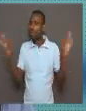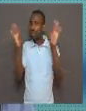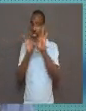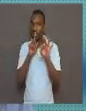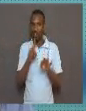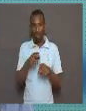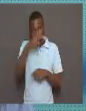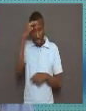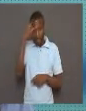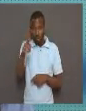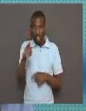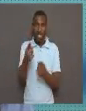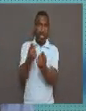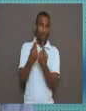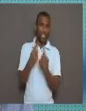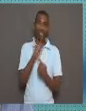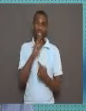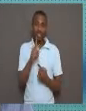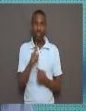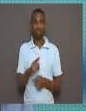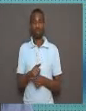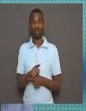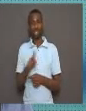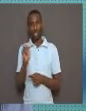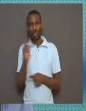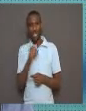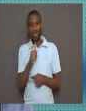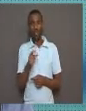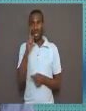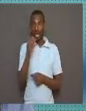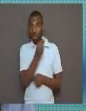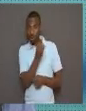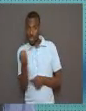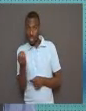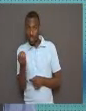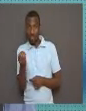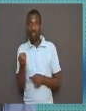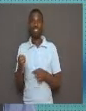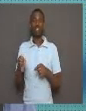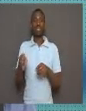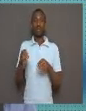because it tells us whether or not an object will float.